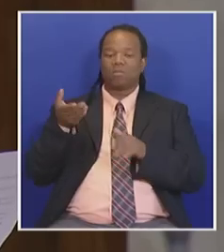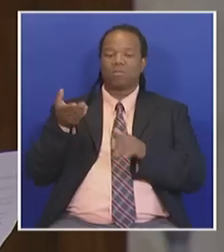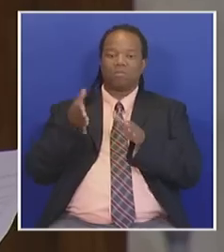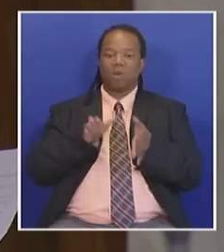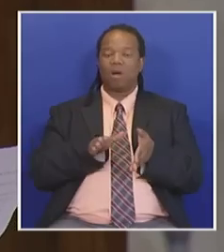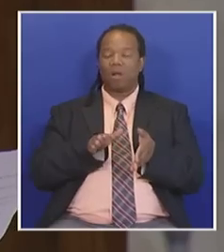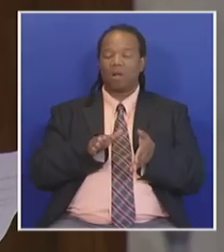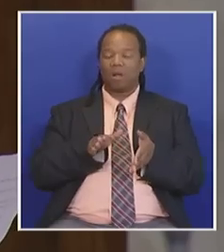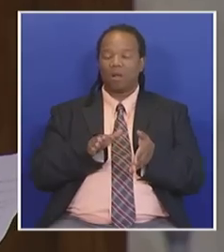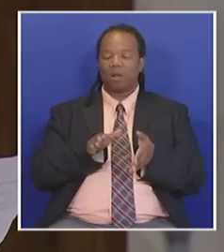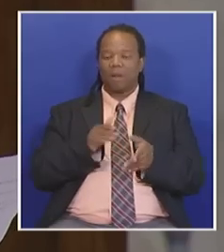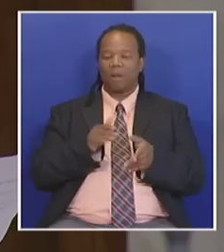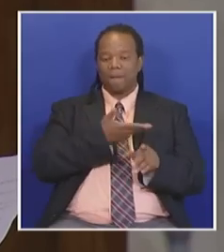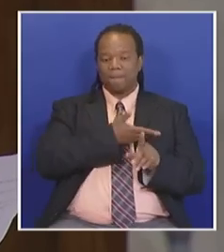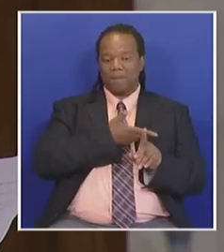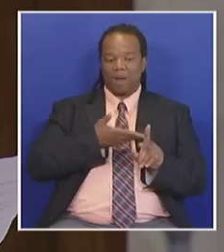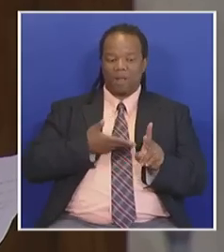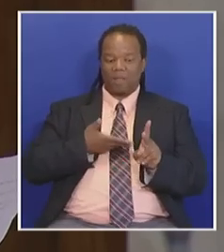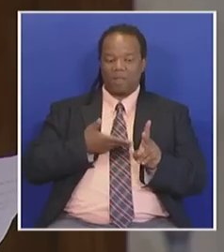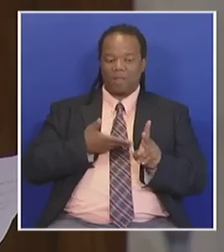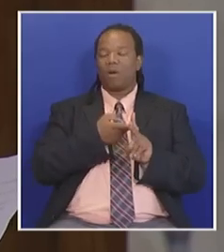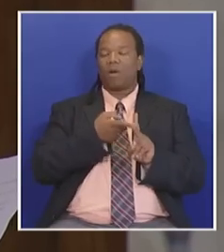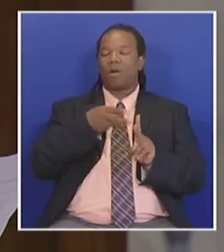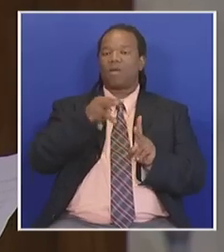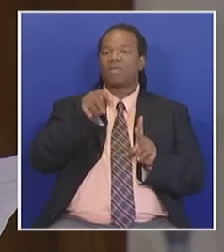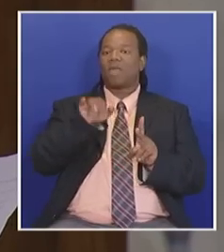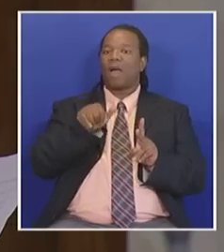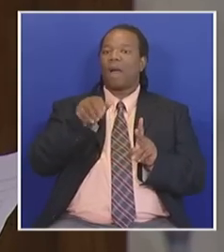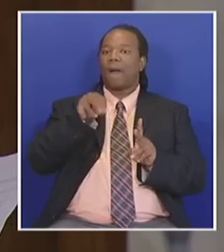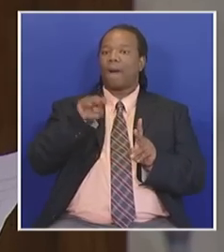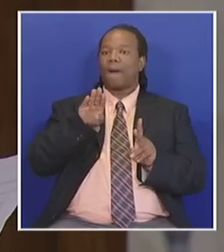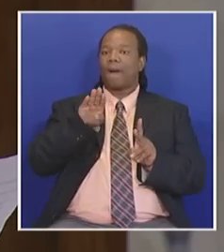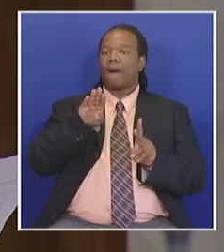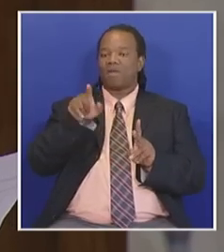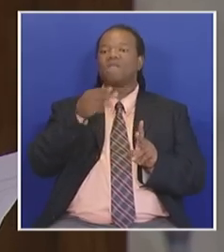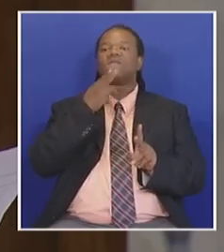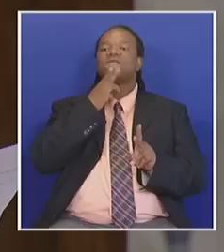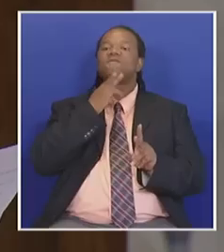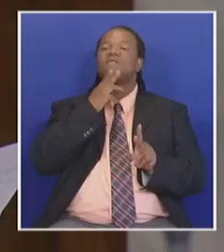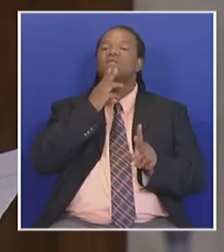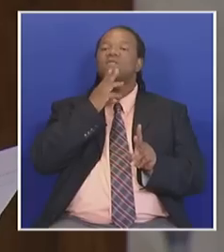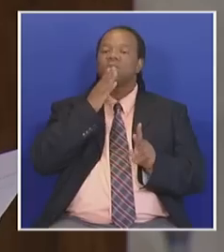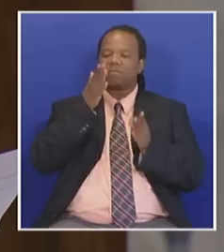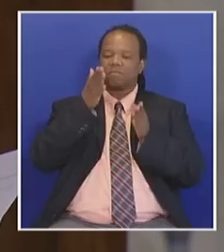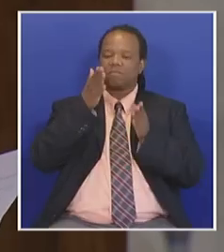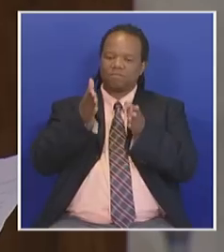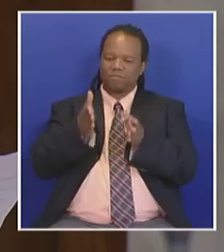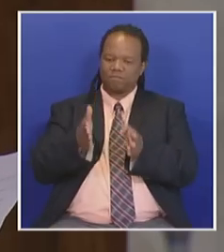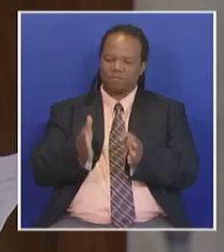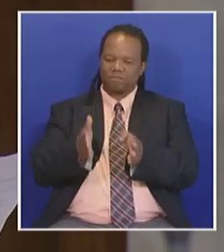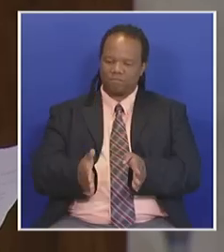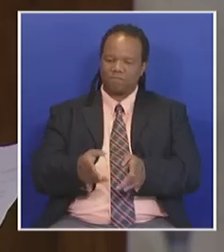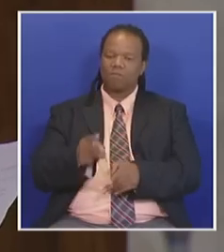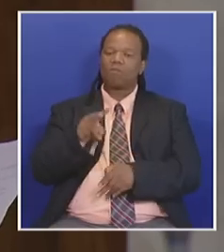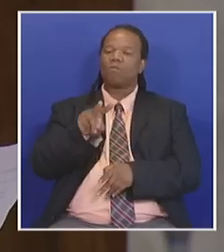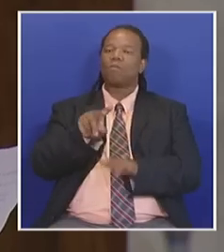mother of Honorable Nyambi will be laid to rest on Friday, that is tomorrow, 26